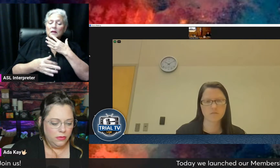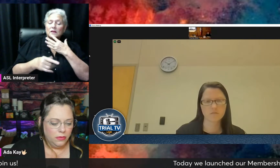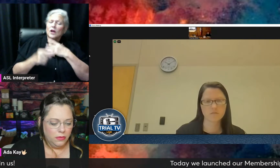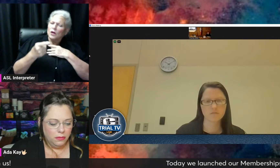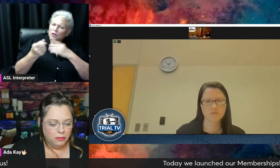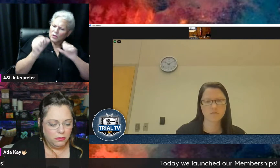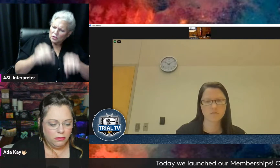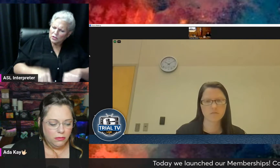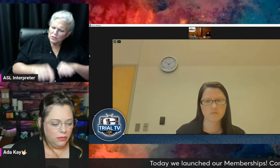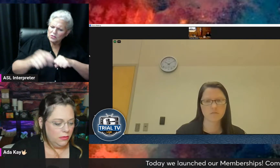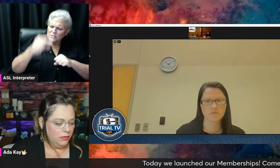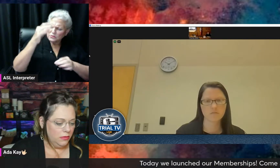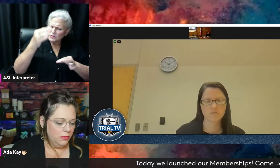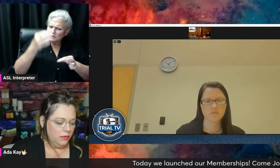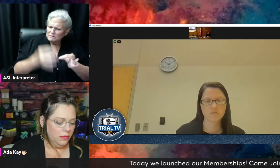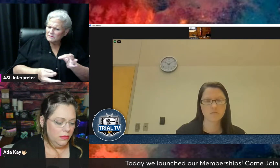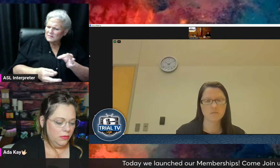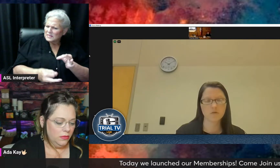print was left on the hatchet?